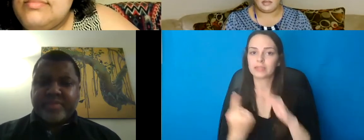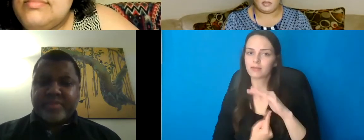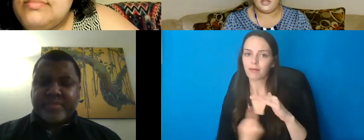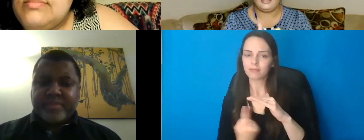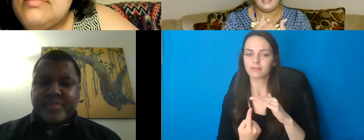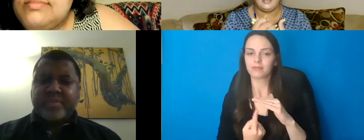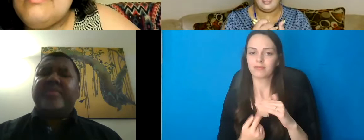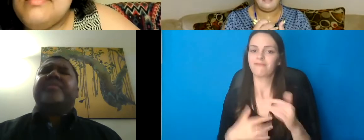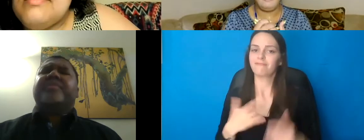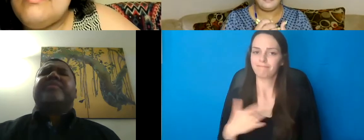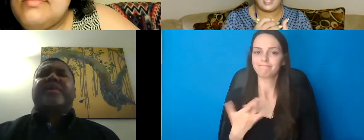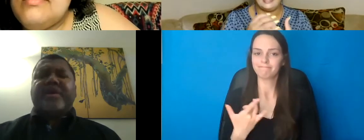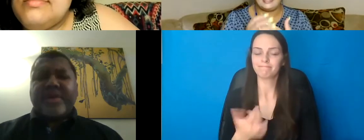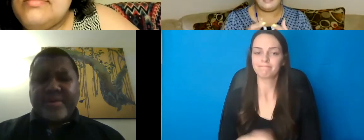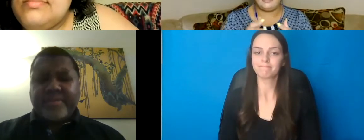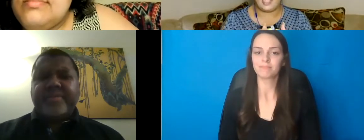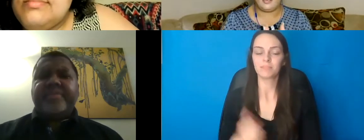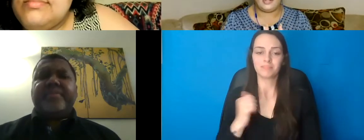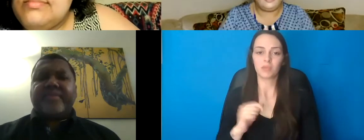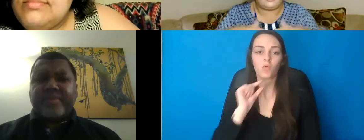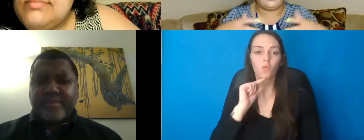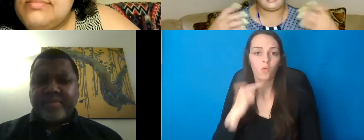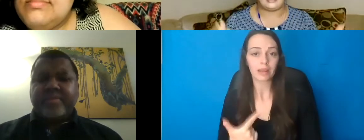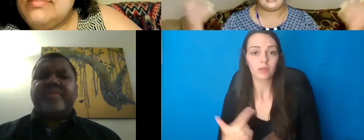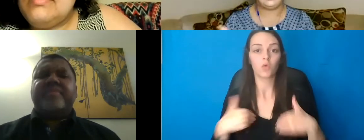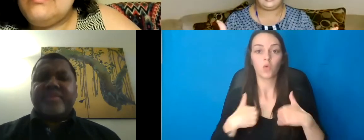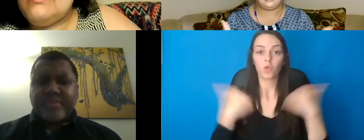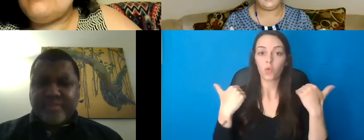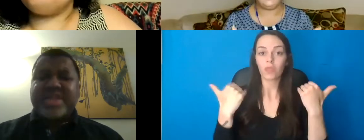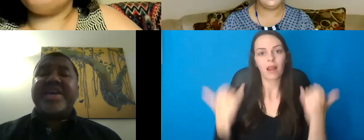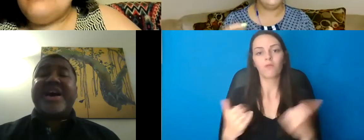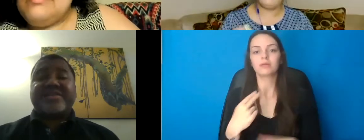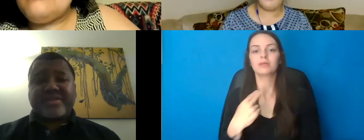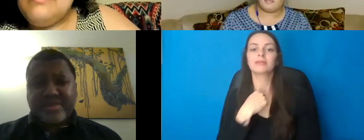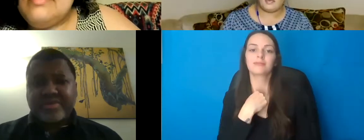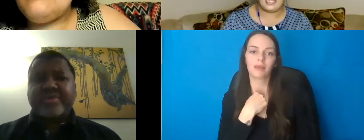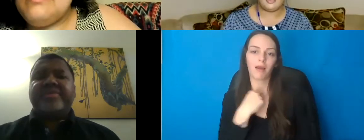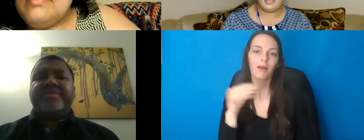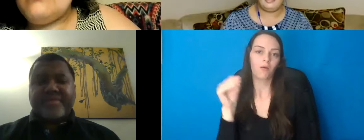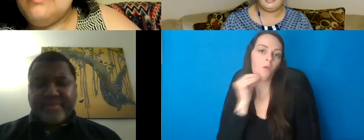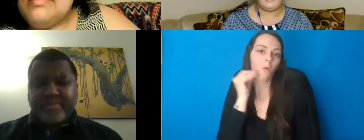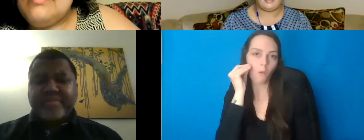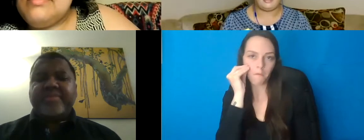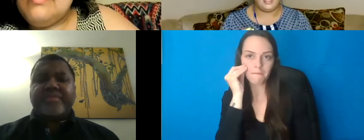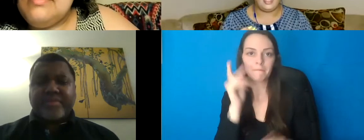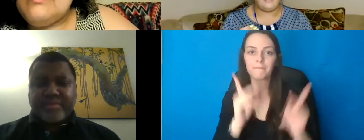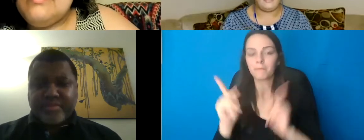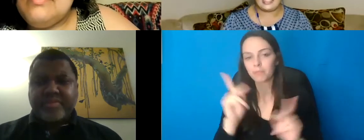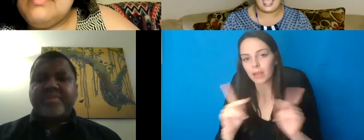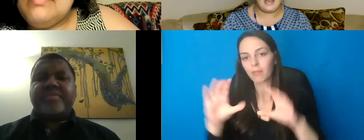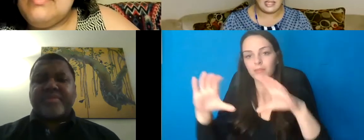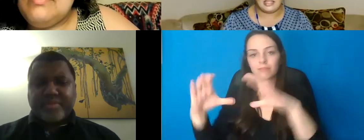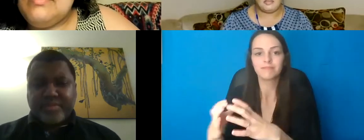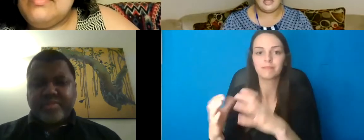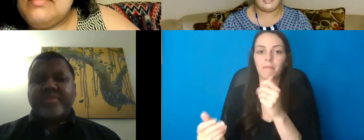youth, and some of those queer youth are now stuck in a house with potential people that are physically and